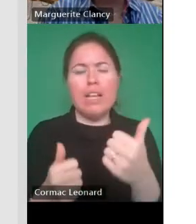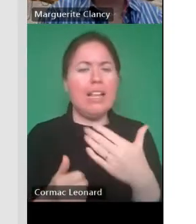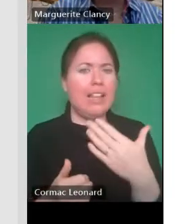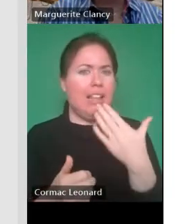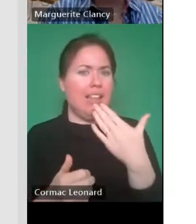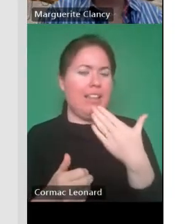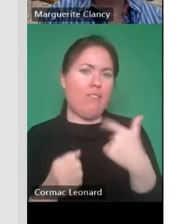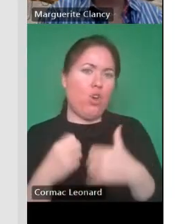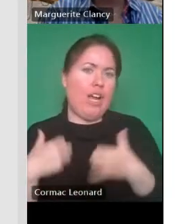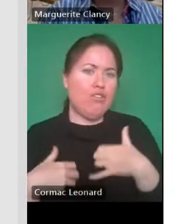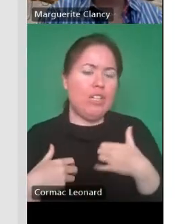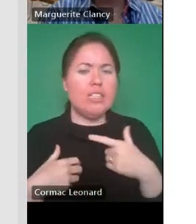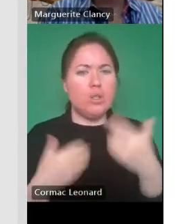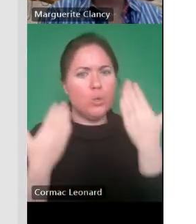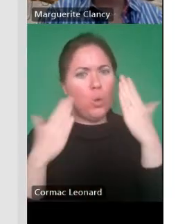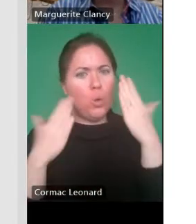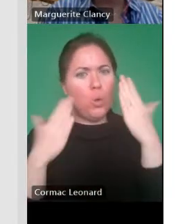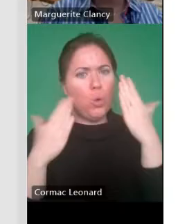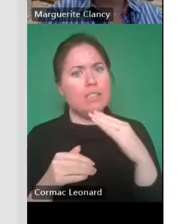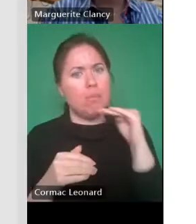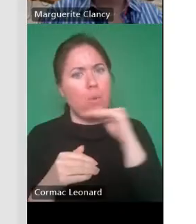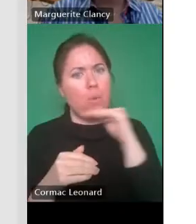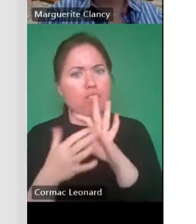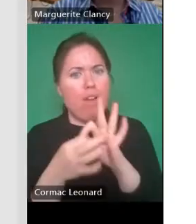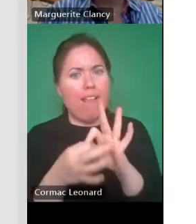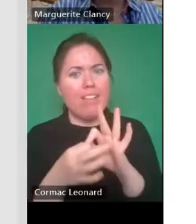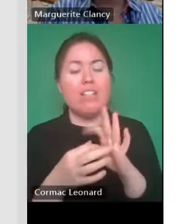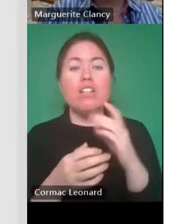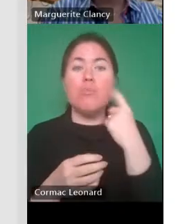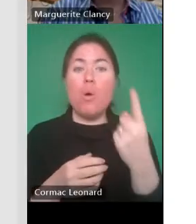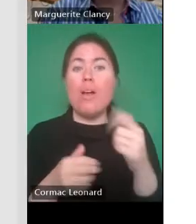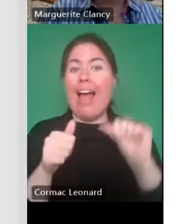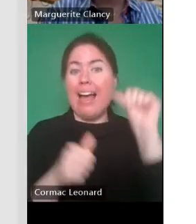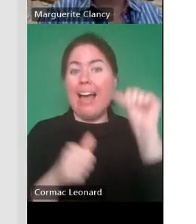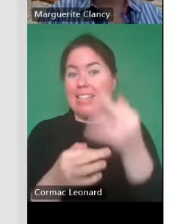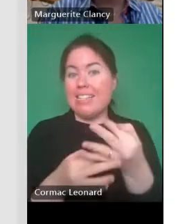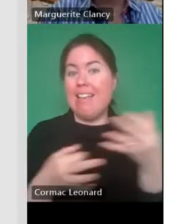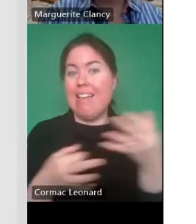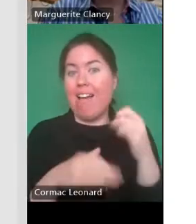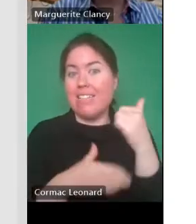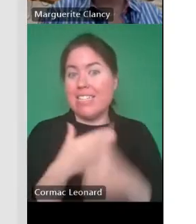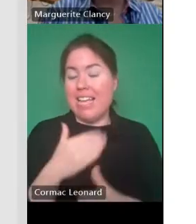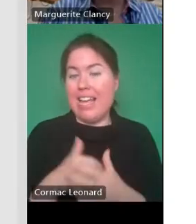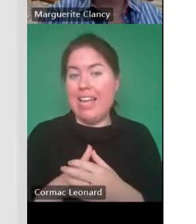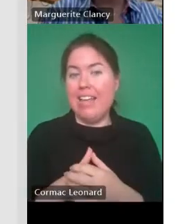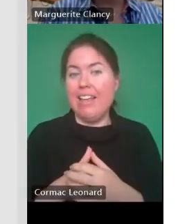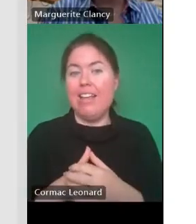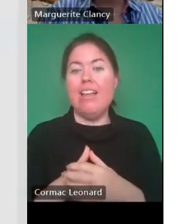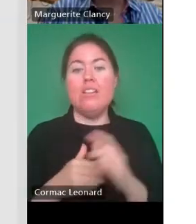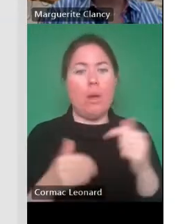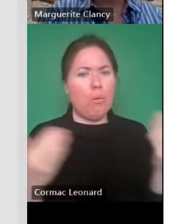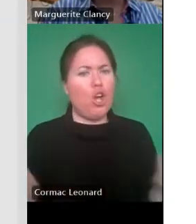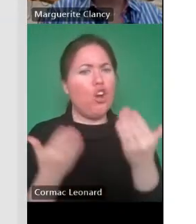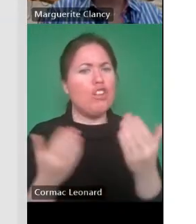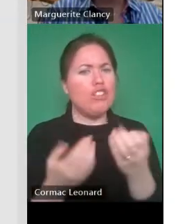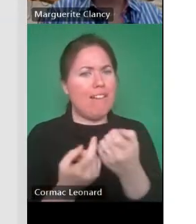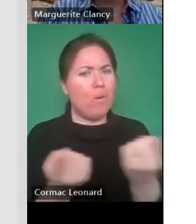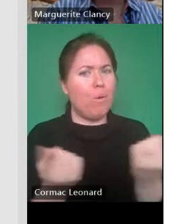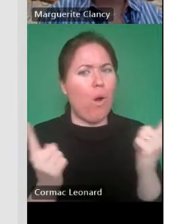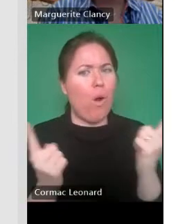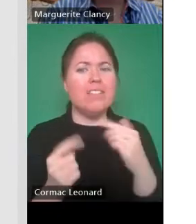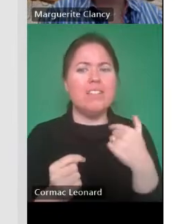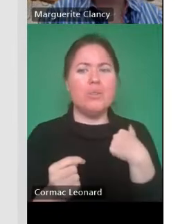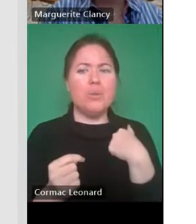the relevance, the importance. Tomorrow's Adult Safeguarding Day. I'd encourage everybody to look